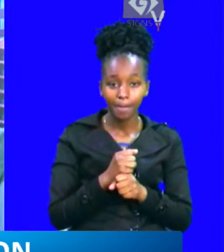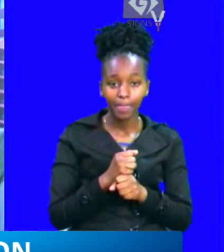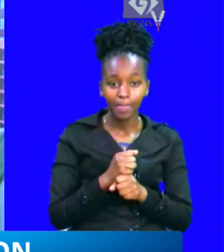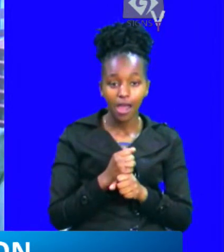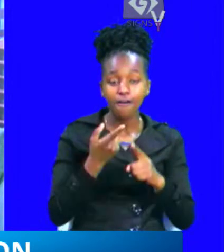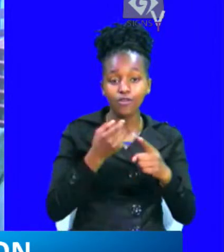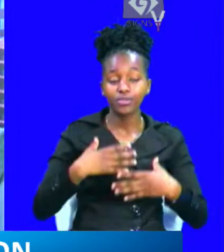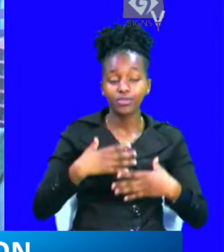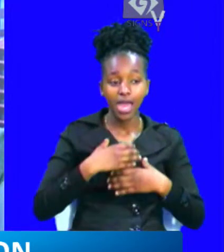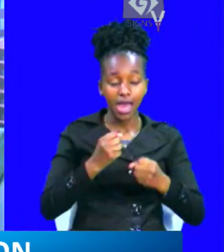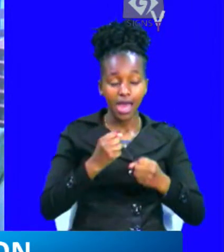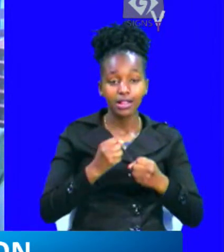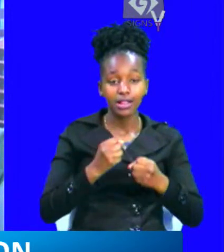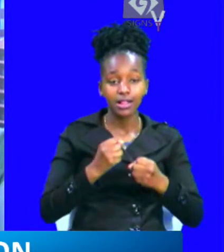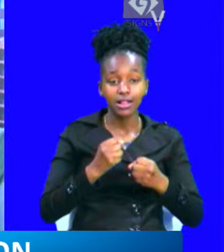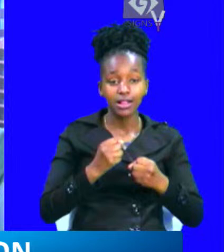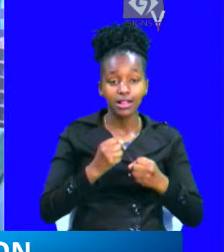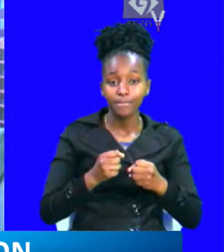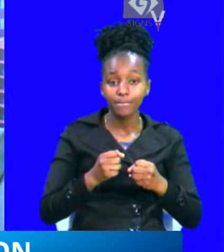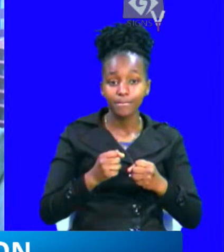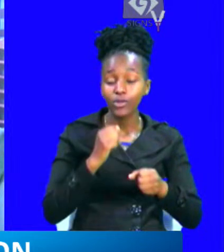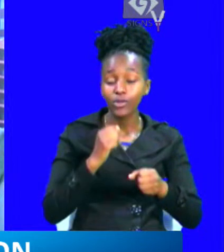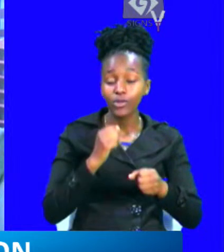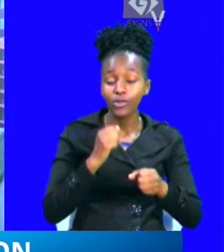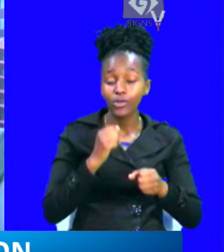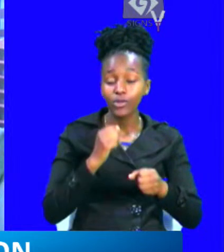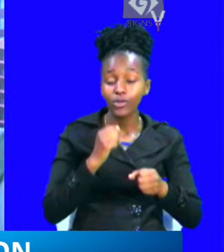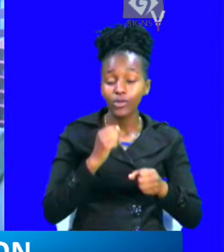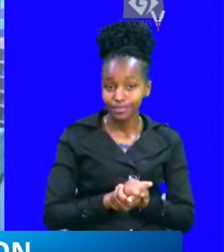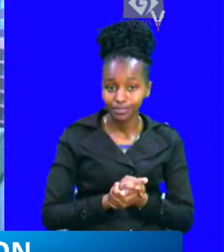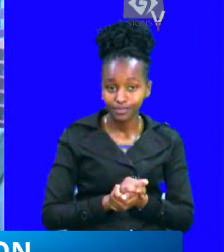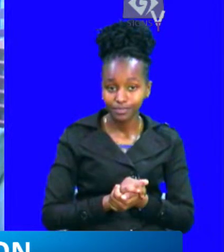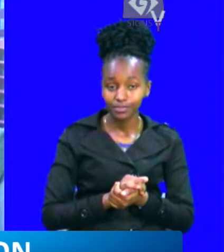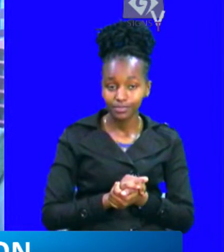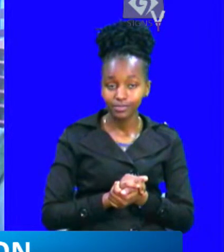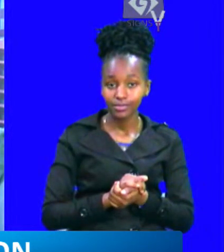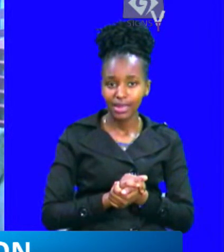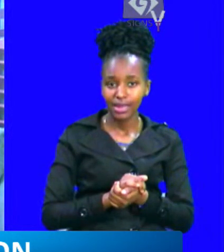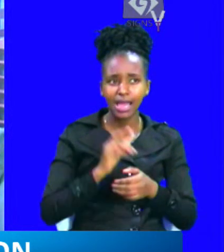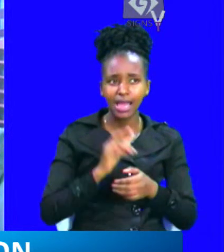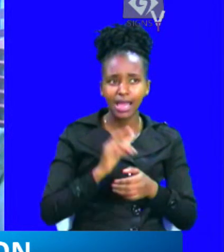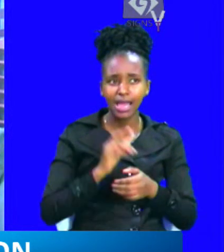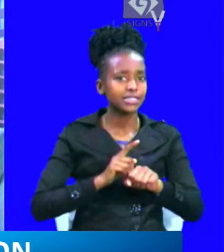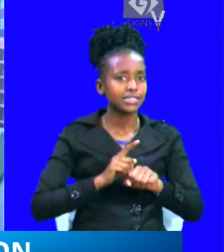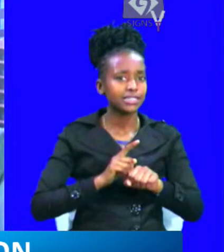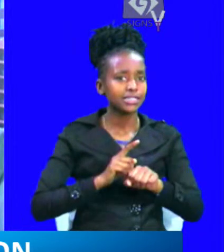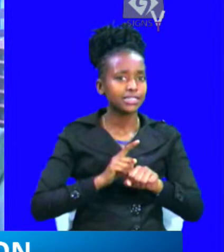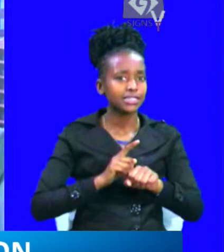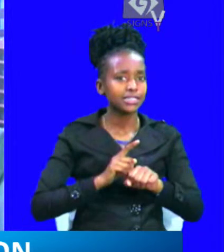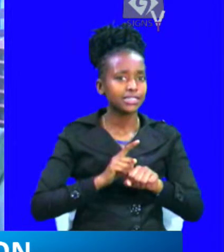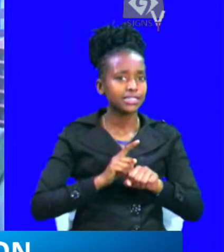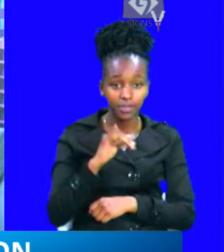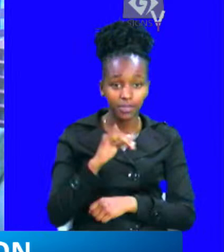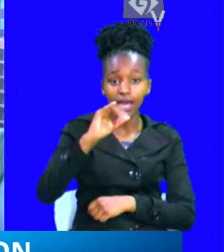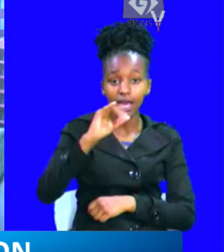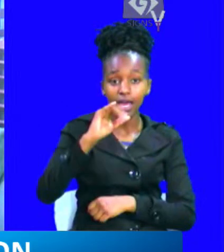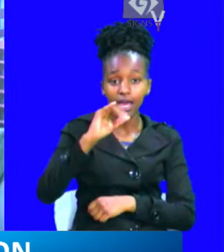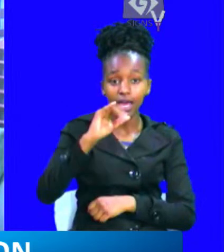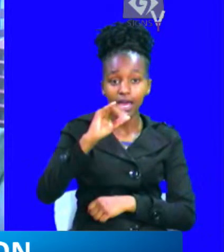health pillar. Just very, very general. Yeah. Yeah. So now when we were coming up with the ICT